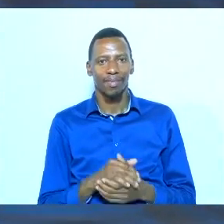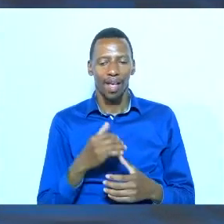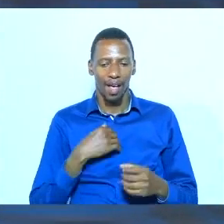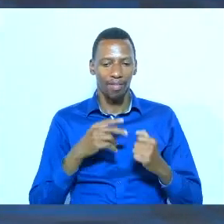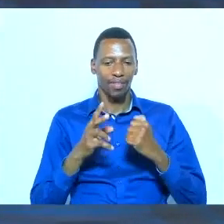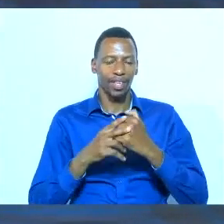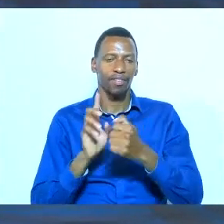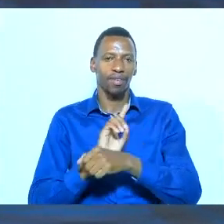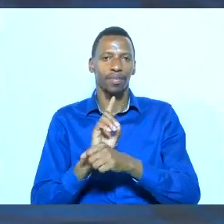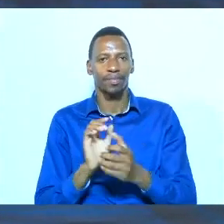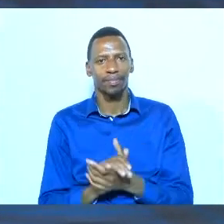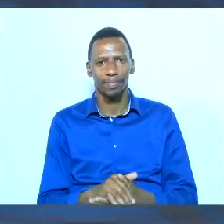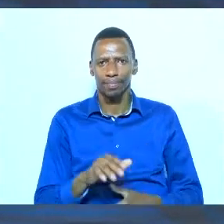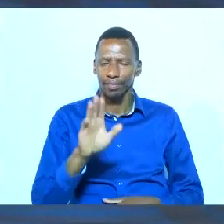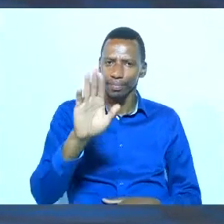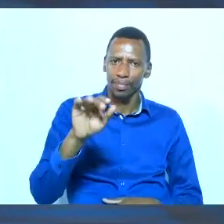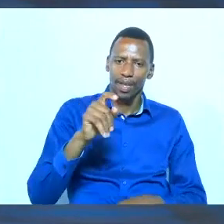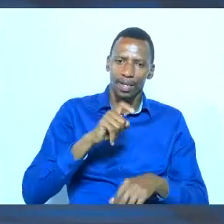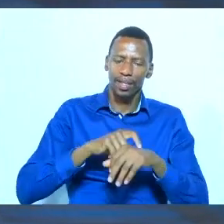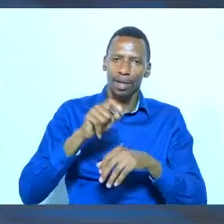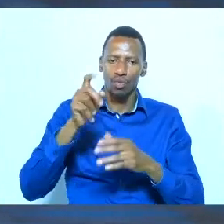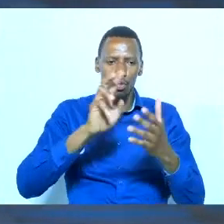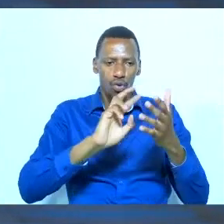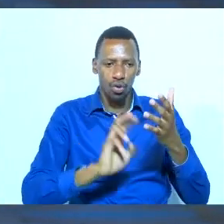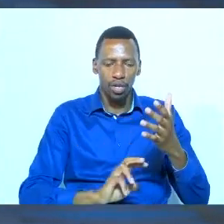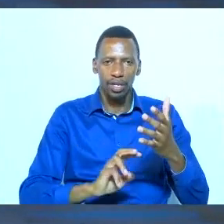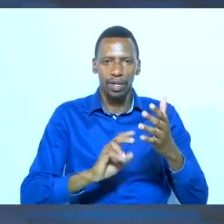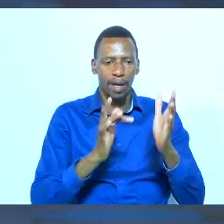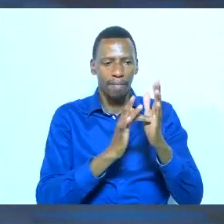7 minutes. When you read the book of Genesis,